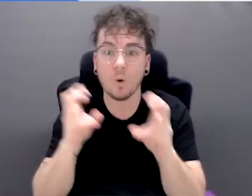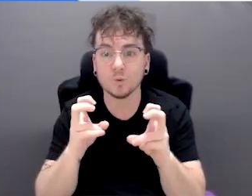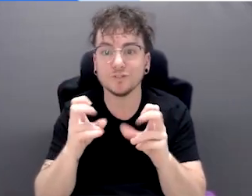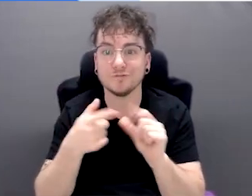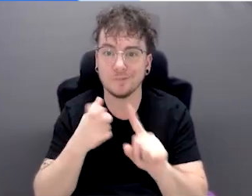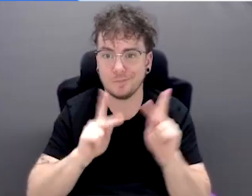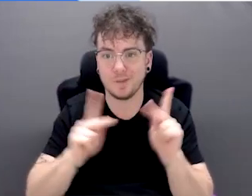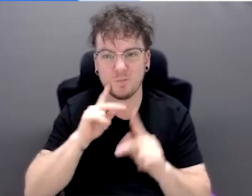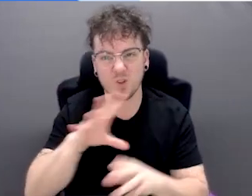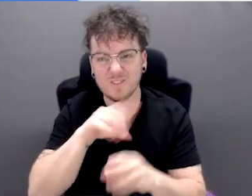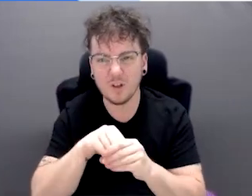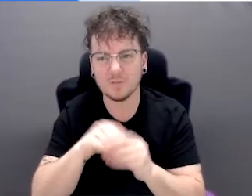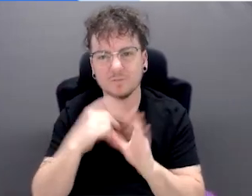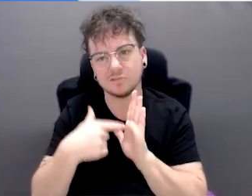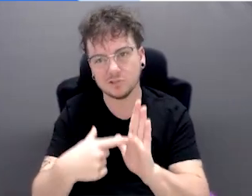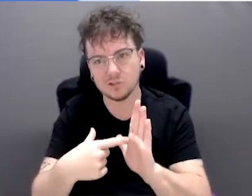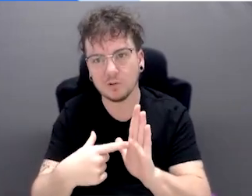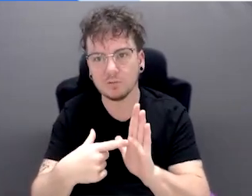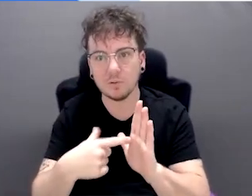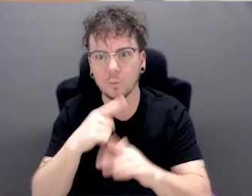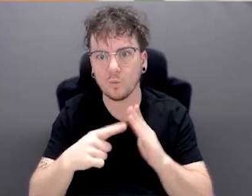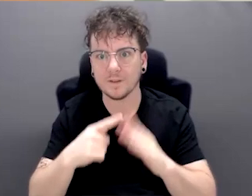participants. Next slide.